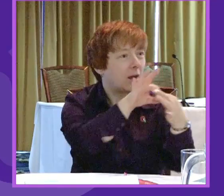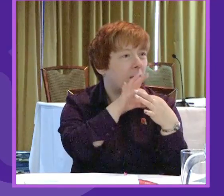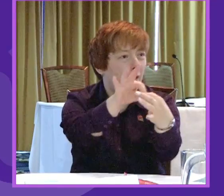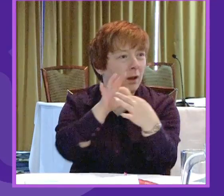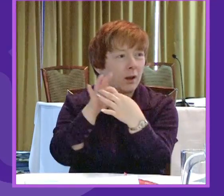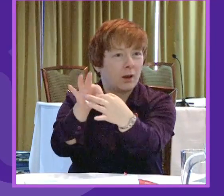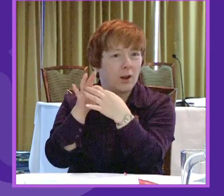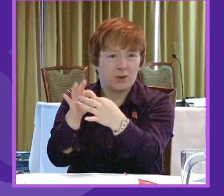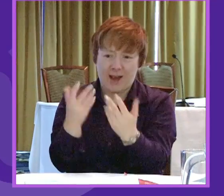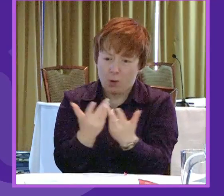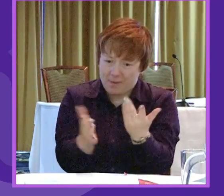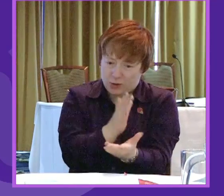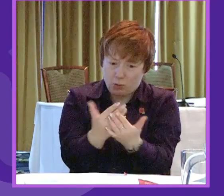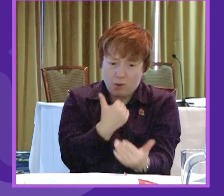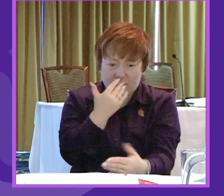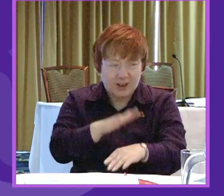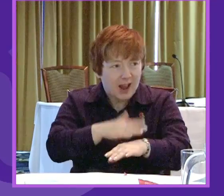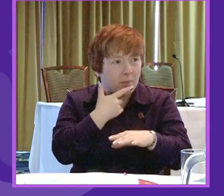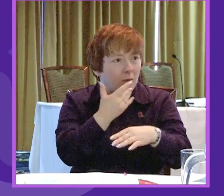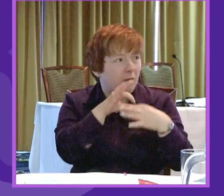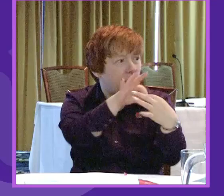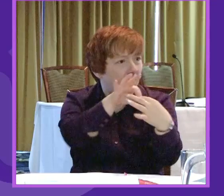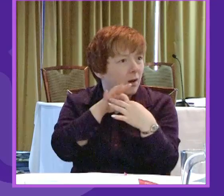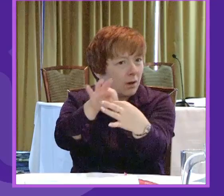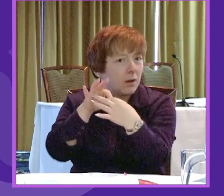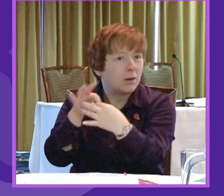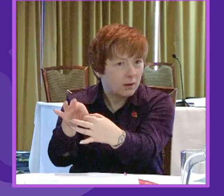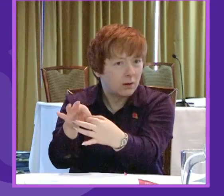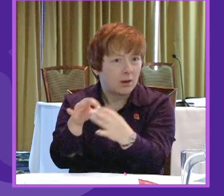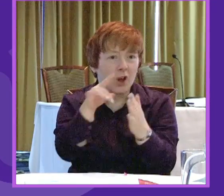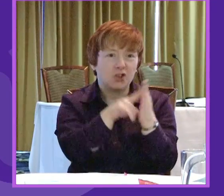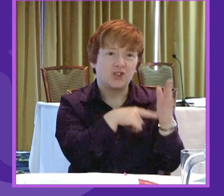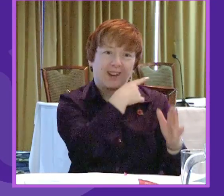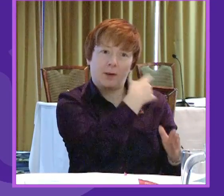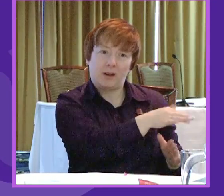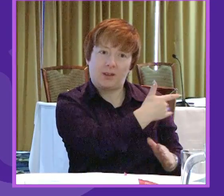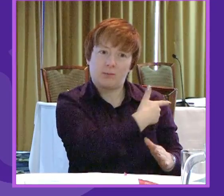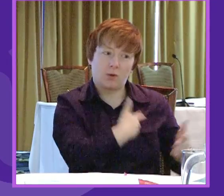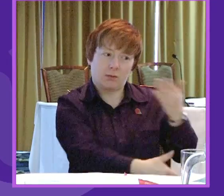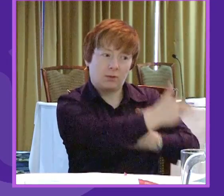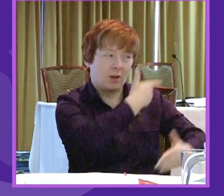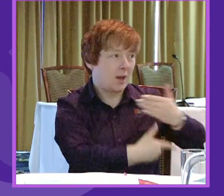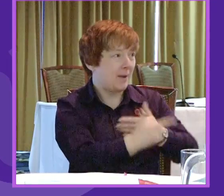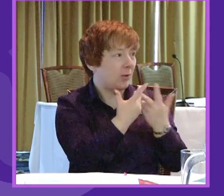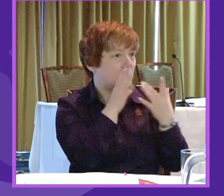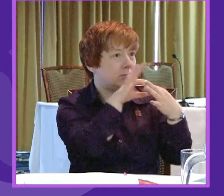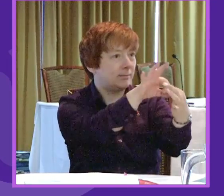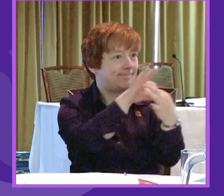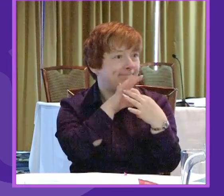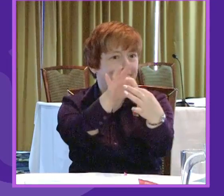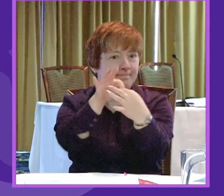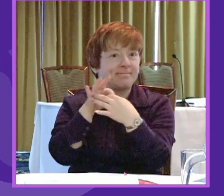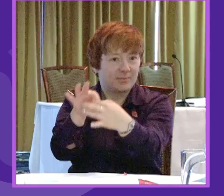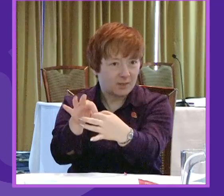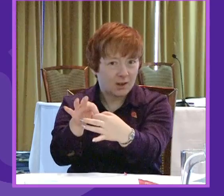connection. And I think, Jackie, everything I think you said, Jackie, refers to connection. And